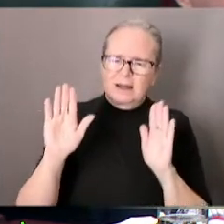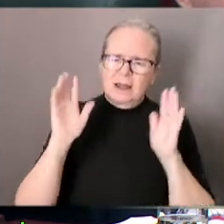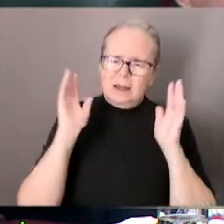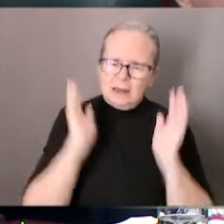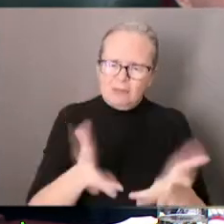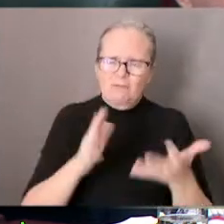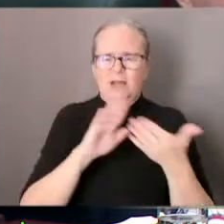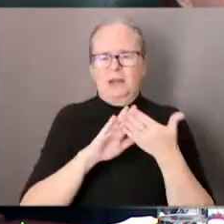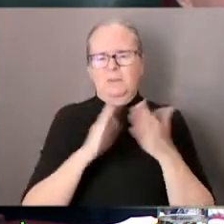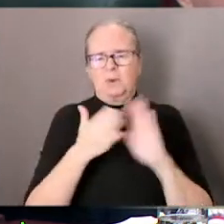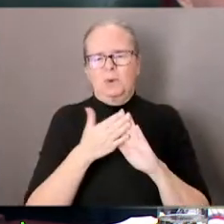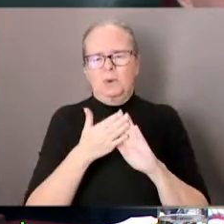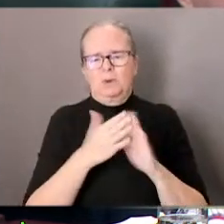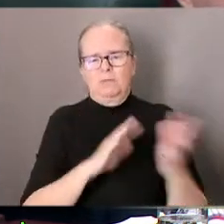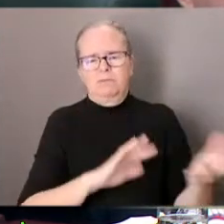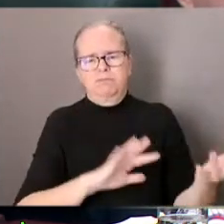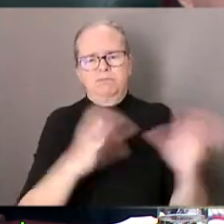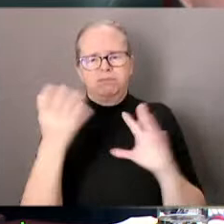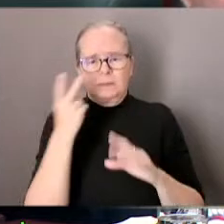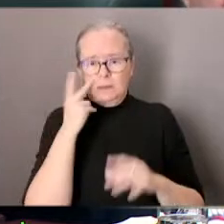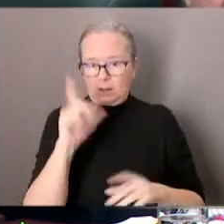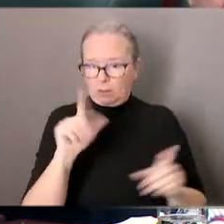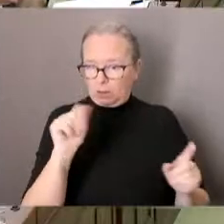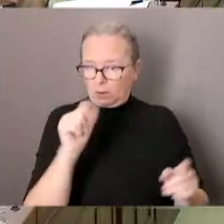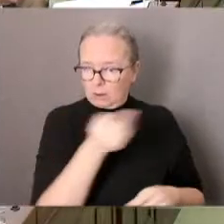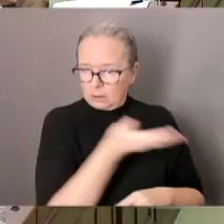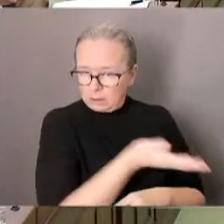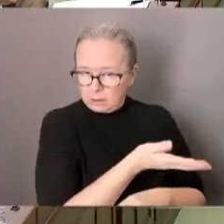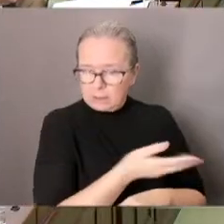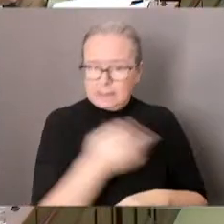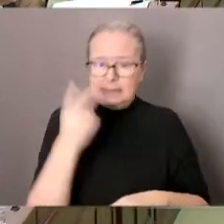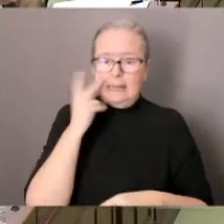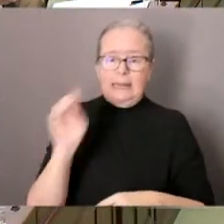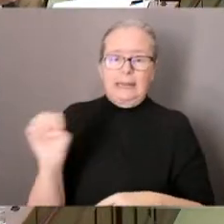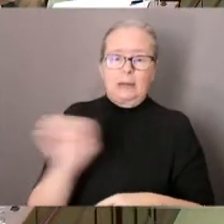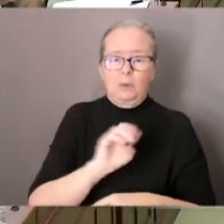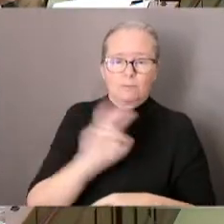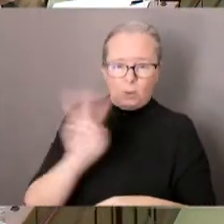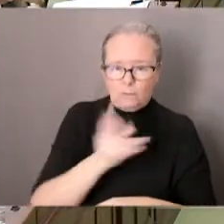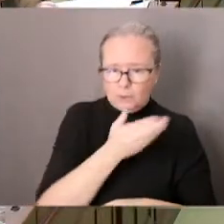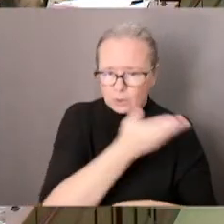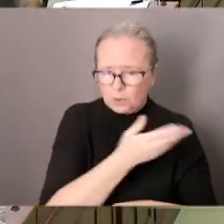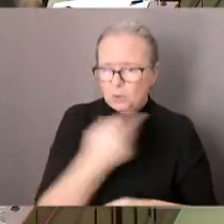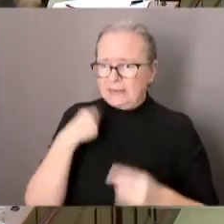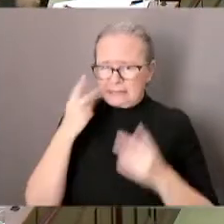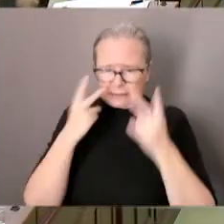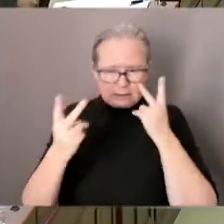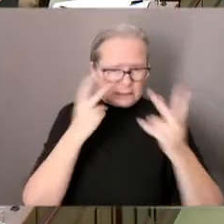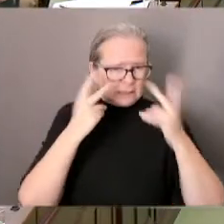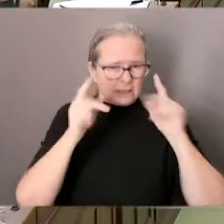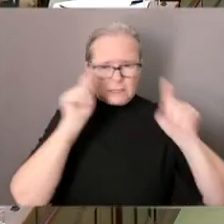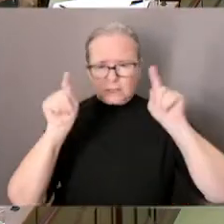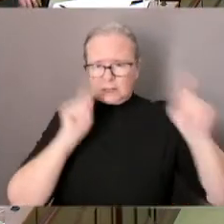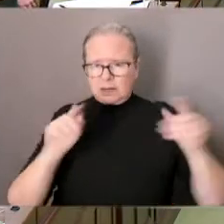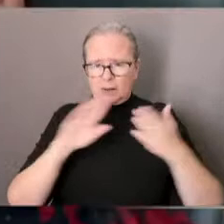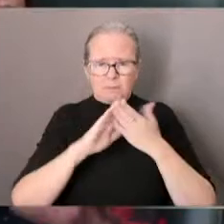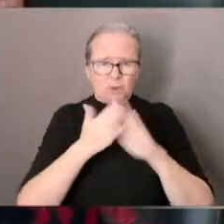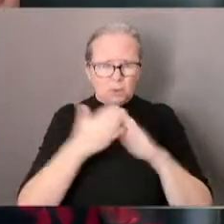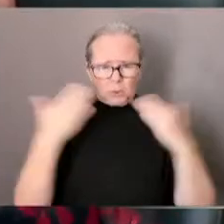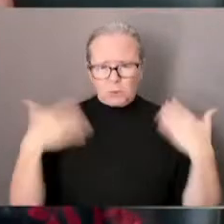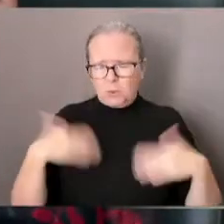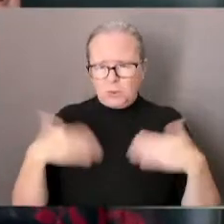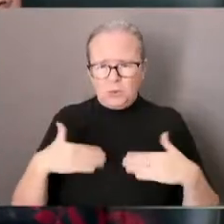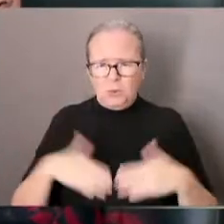east side of Vancouver we've seen it across the West Coast honorable member for Calgary Glenn Moore